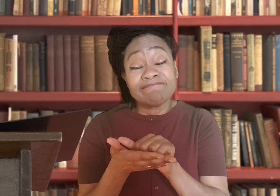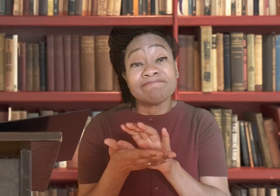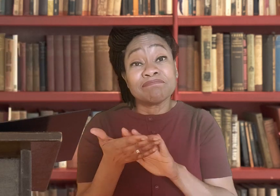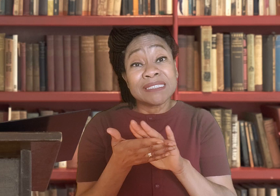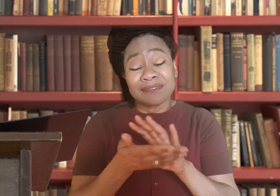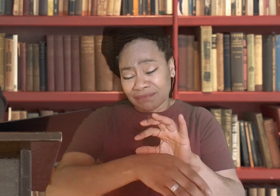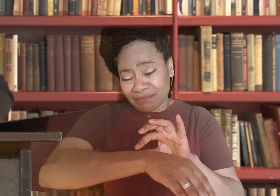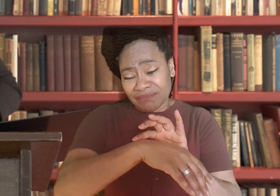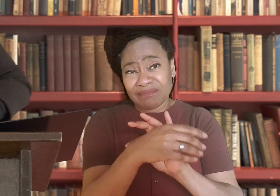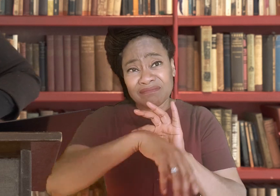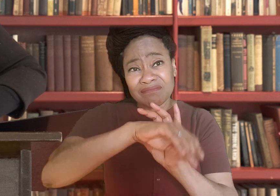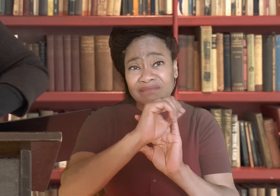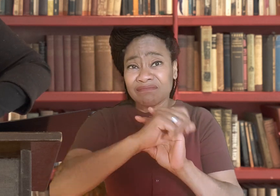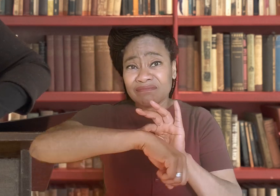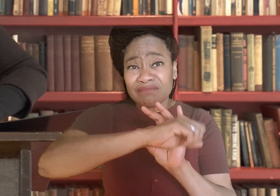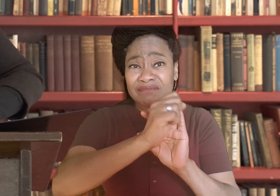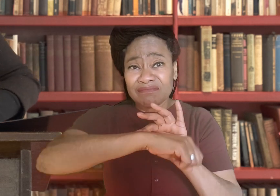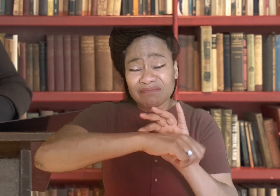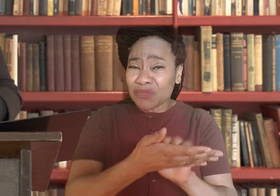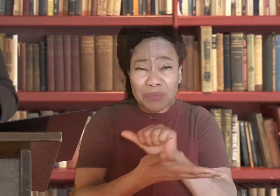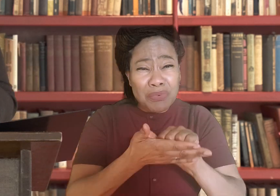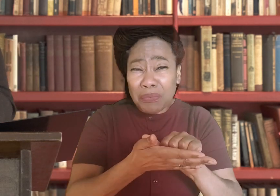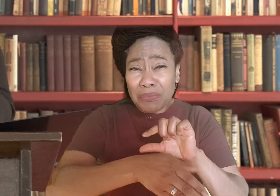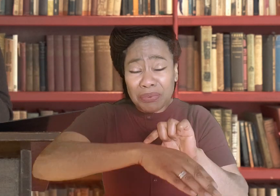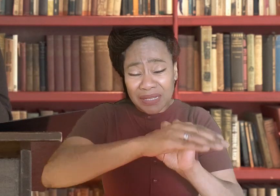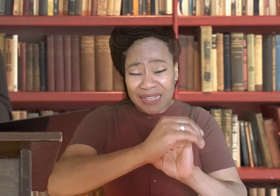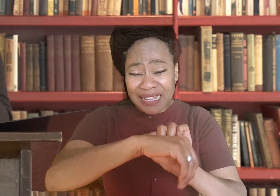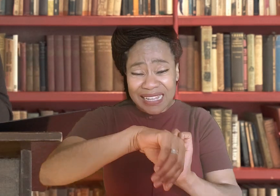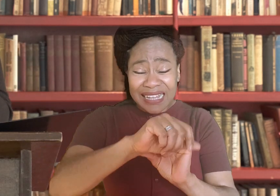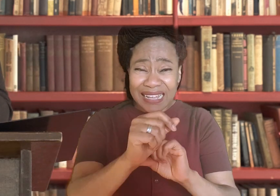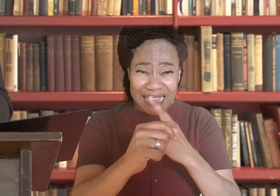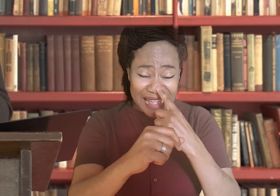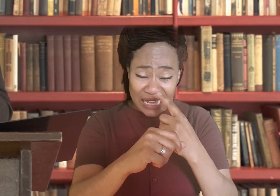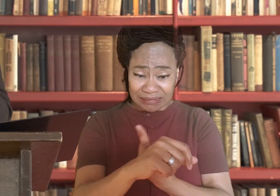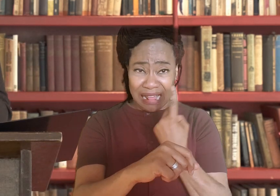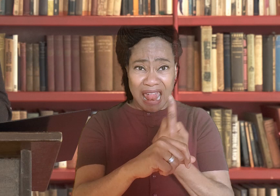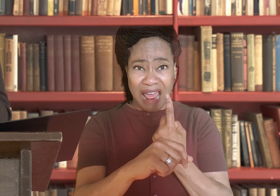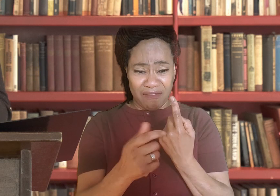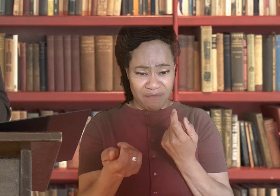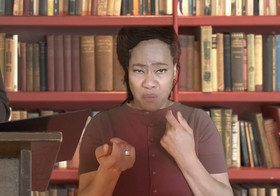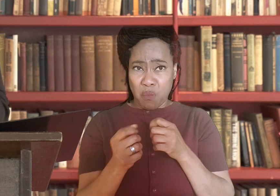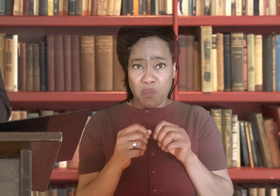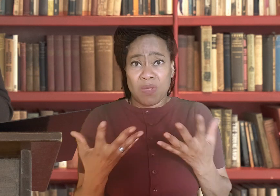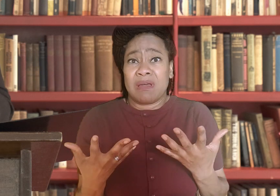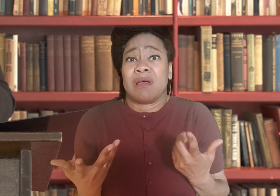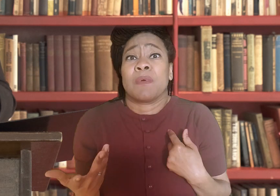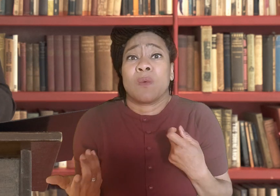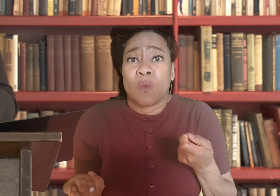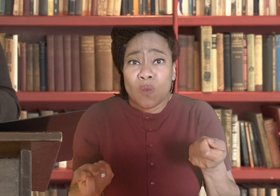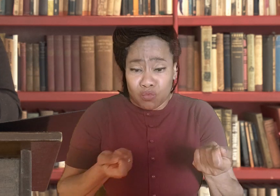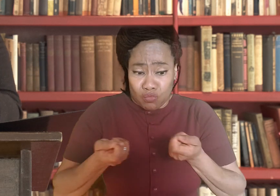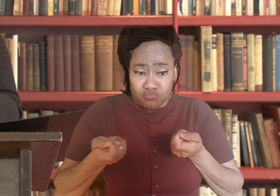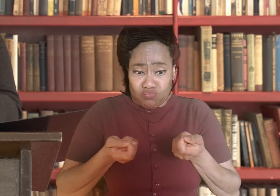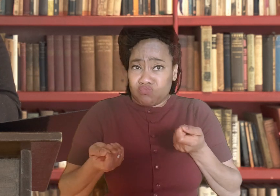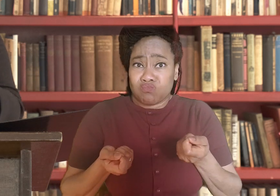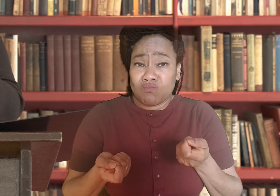hold my joints together properly. They're unstable and prone to going on little adventures without my permission. I mean,